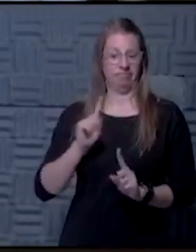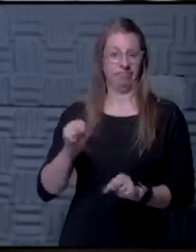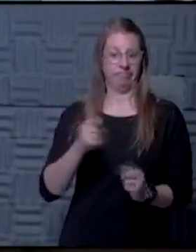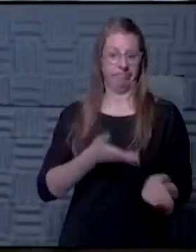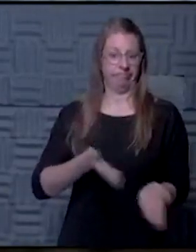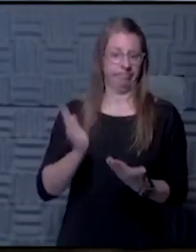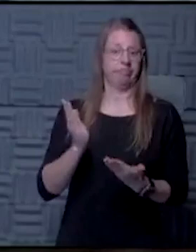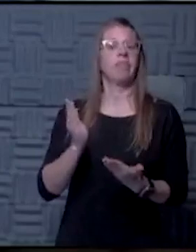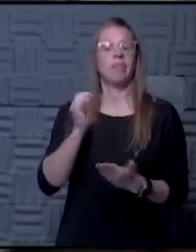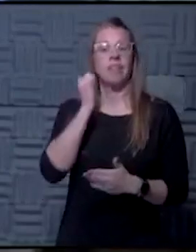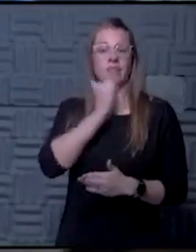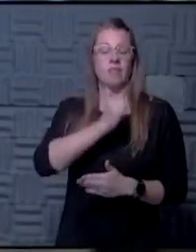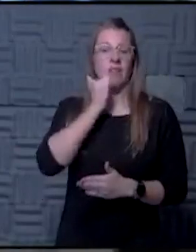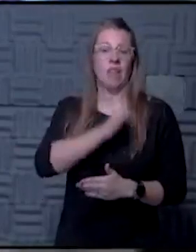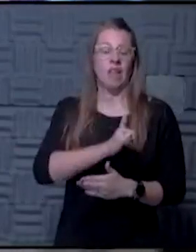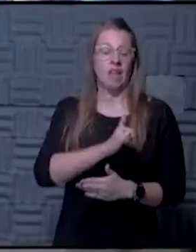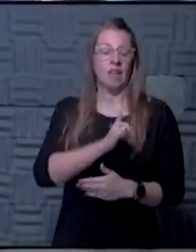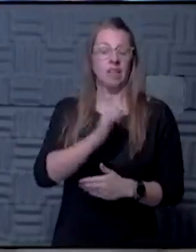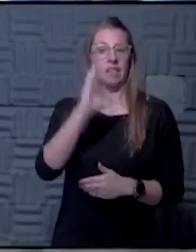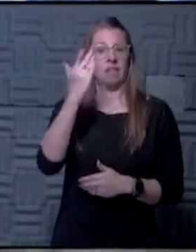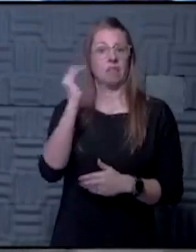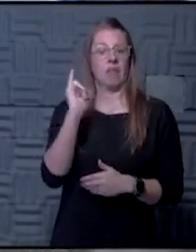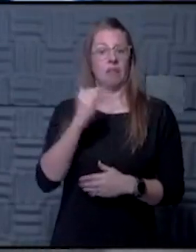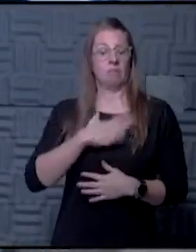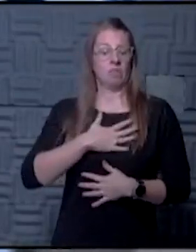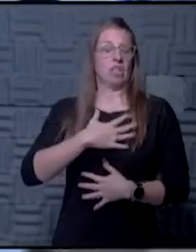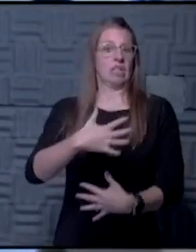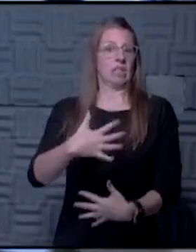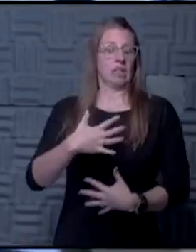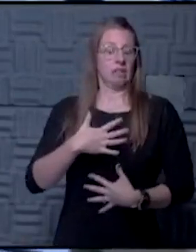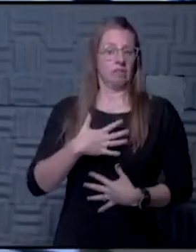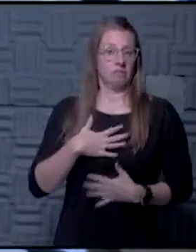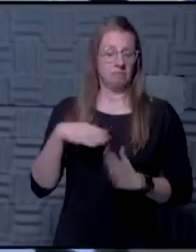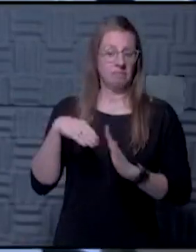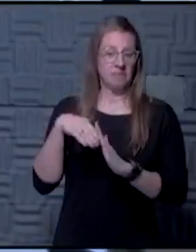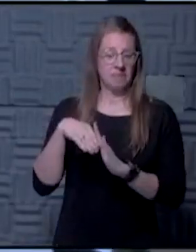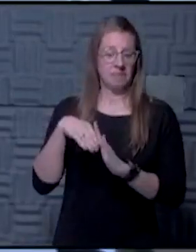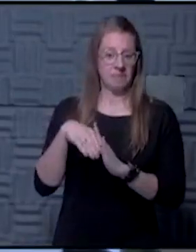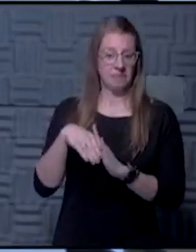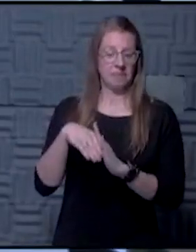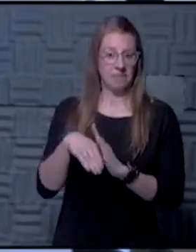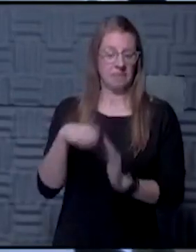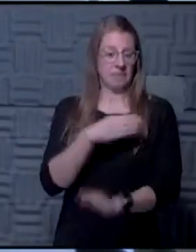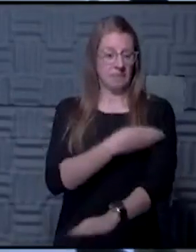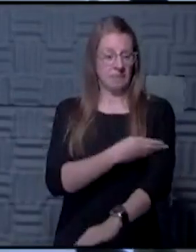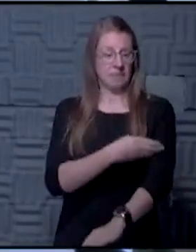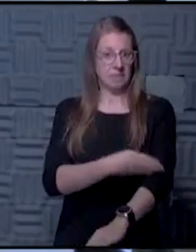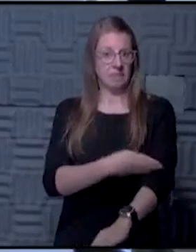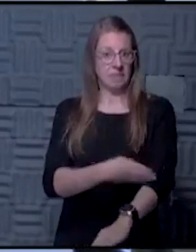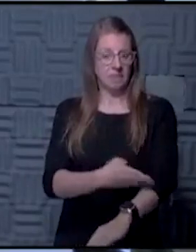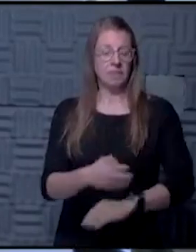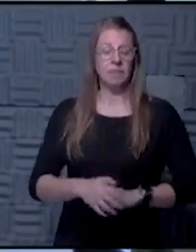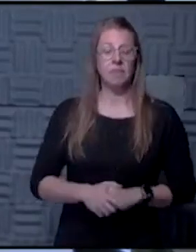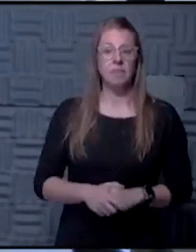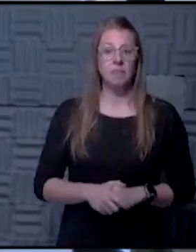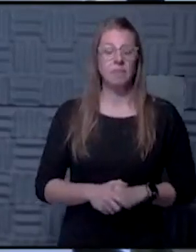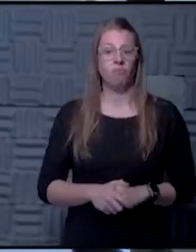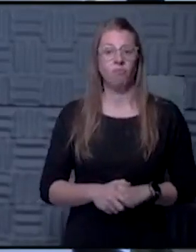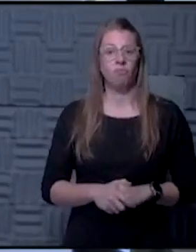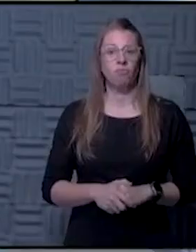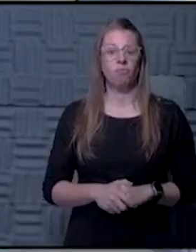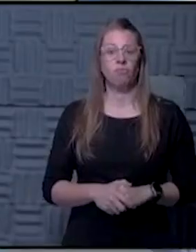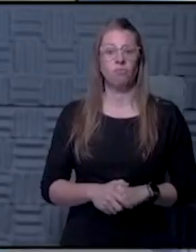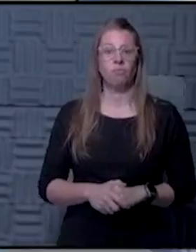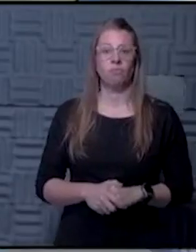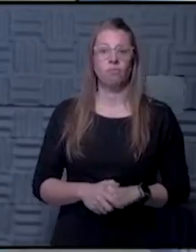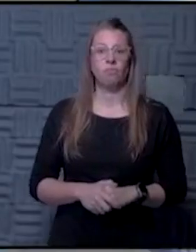Every day, it seemed like my breathing deteriorated a little bit more. I went